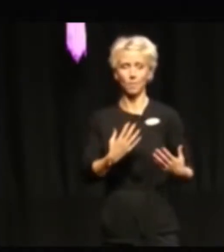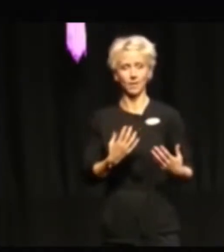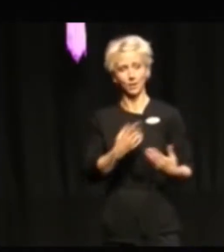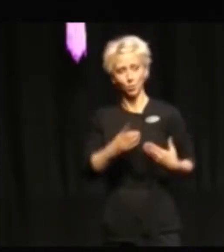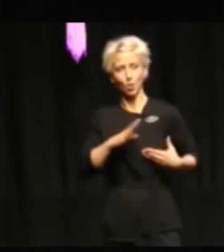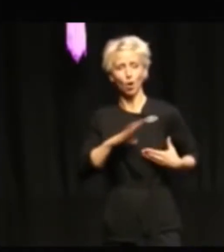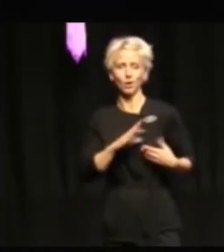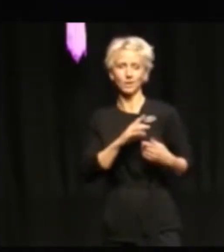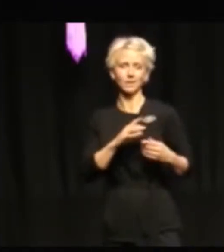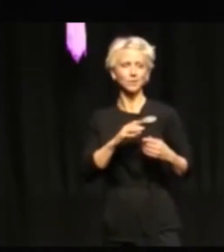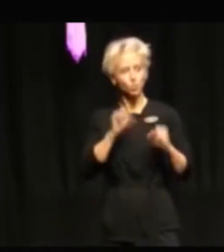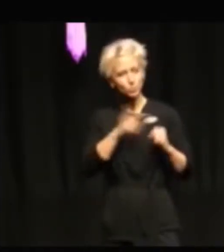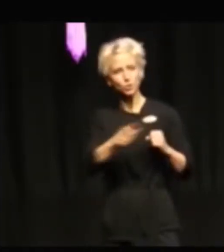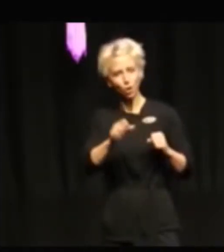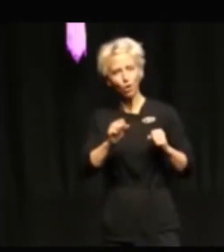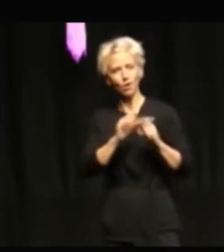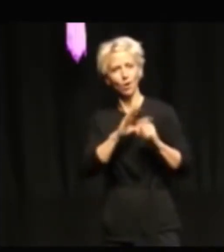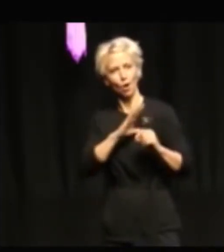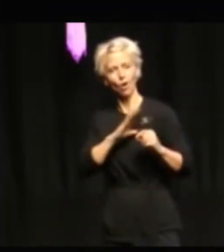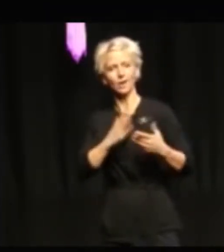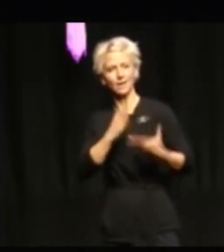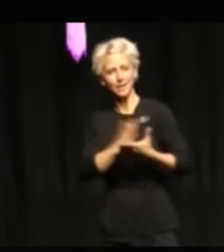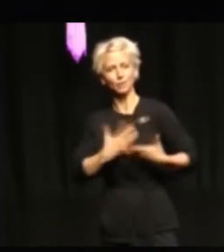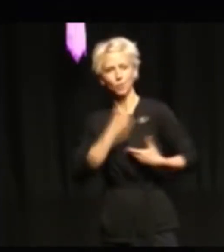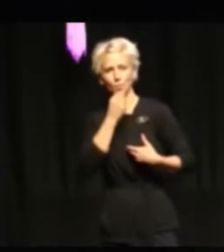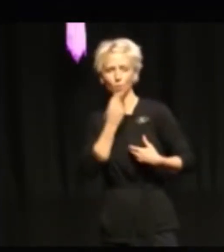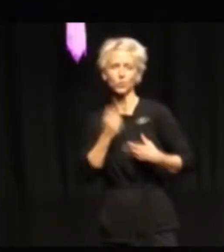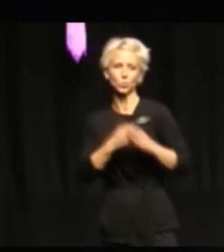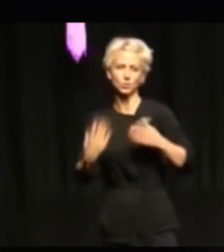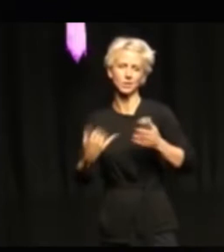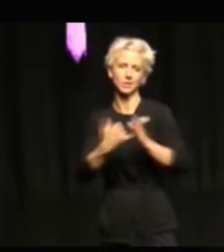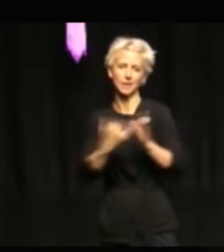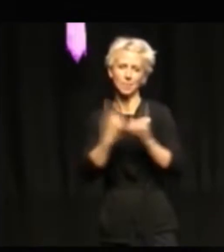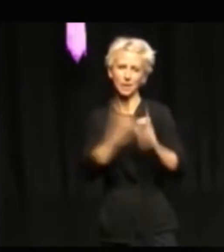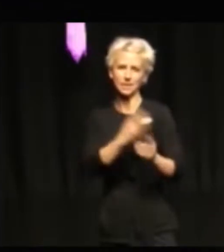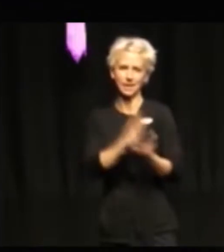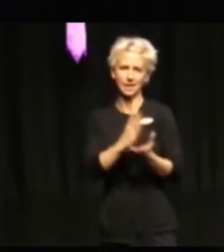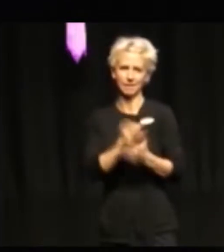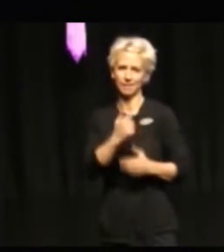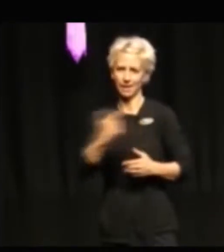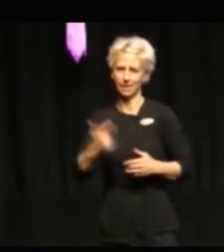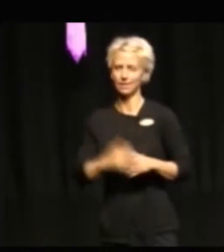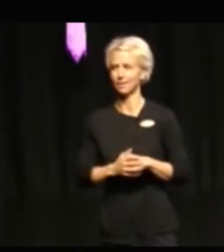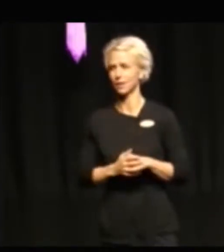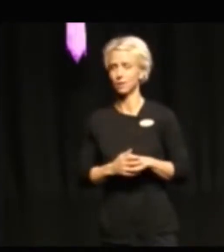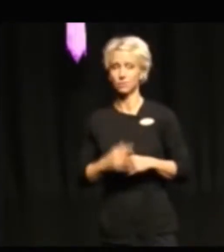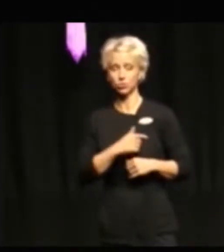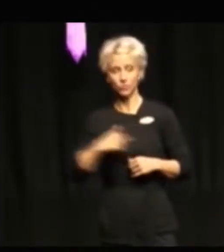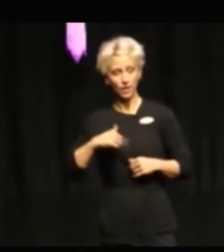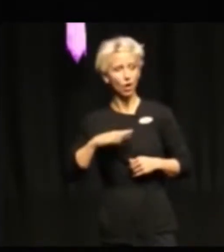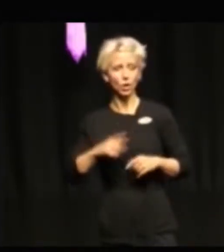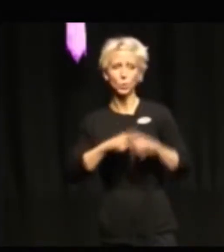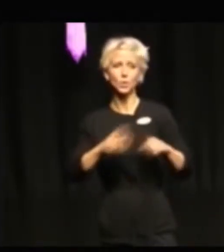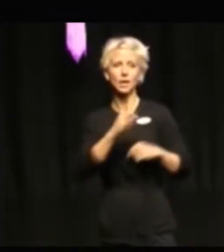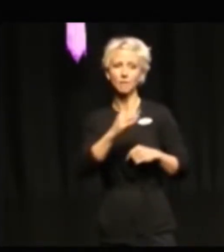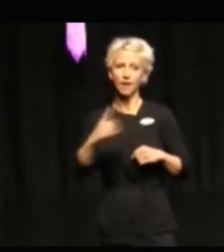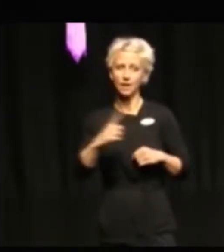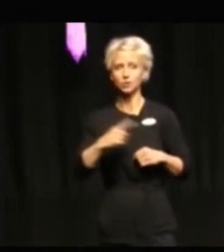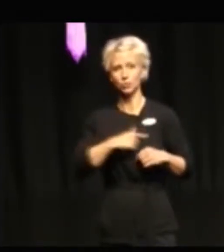have lived. So and then we use also all this experience from the different cases that we work on